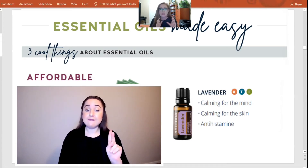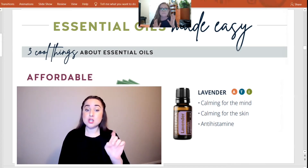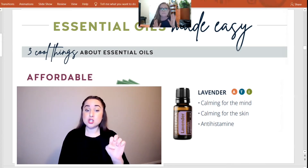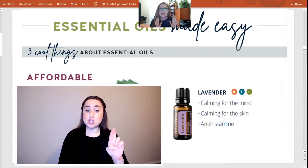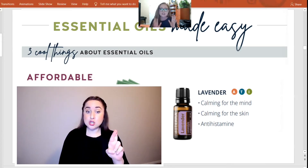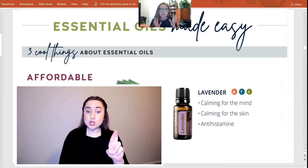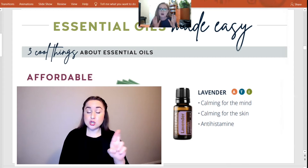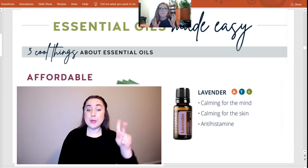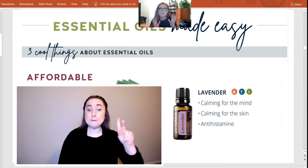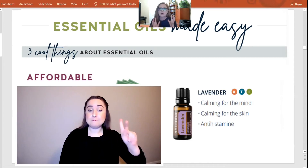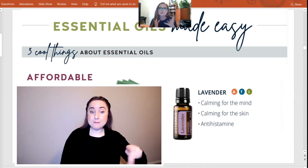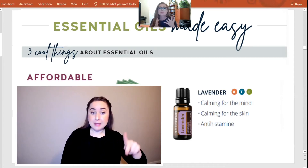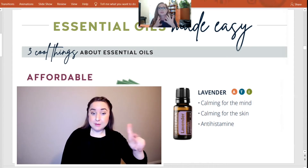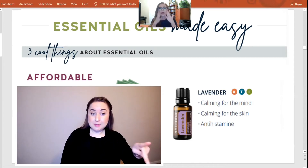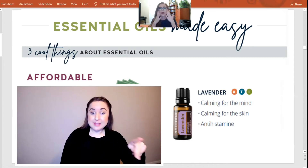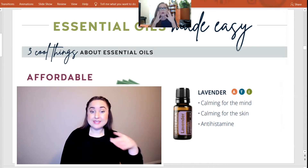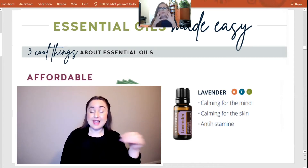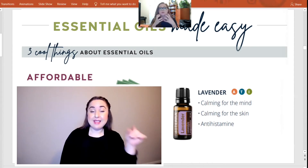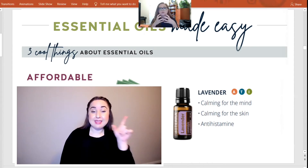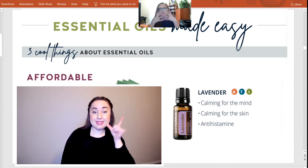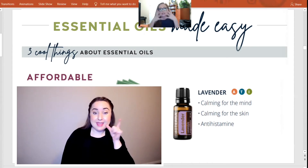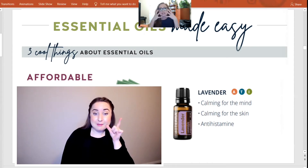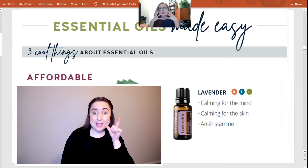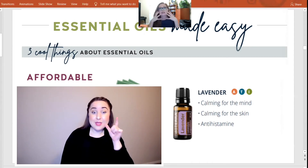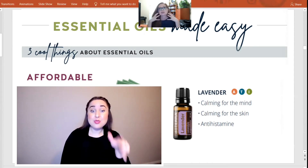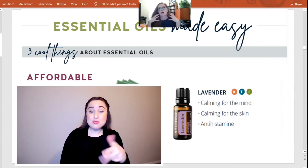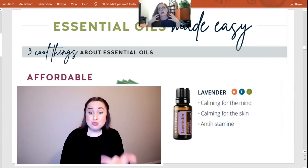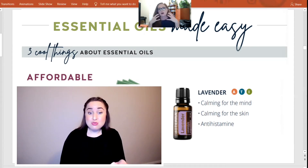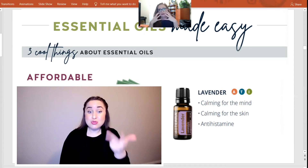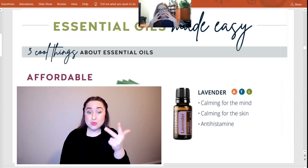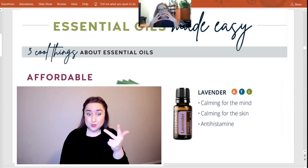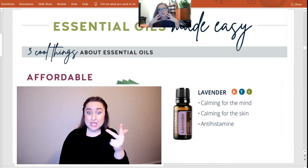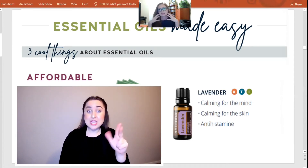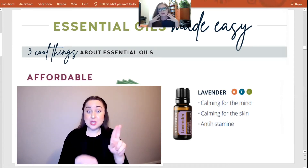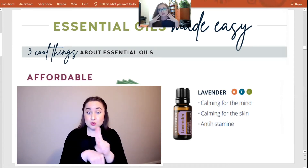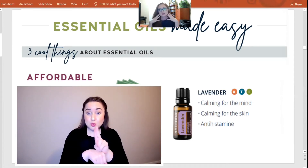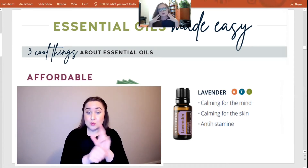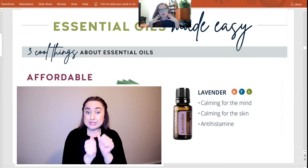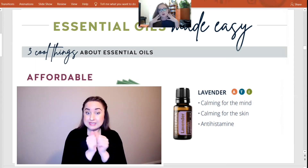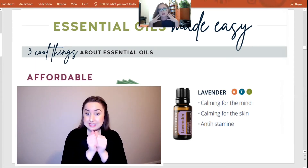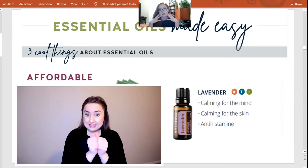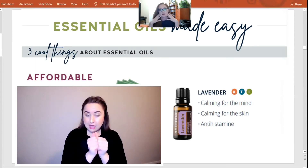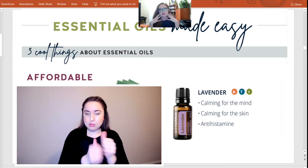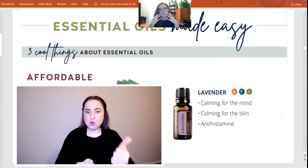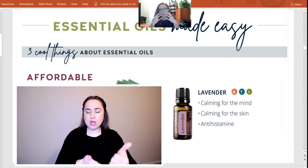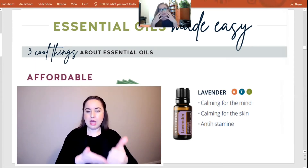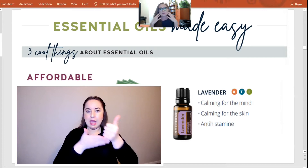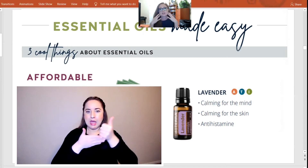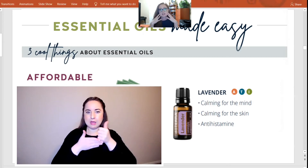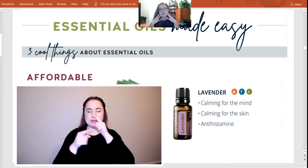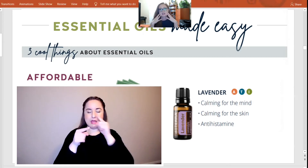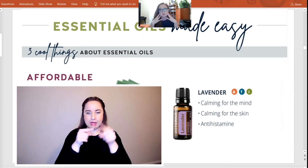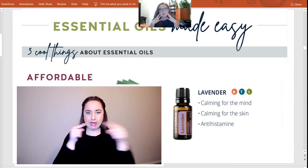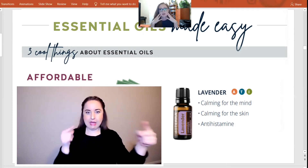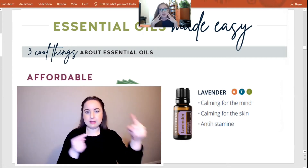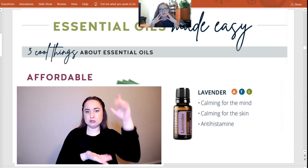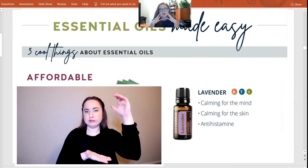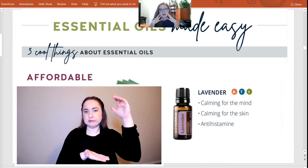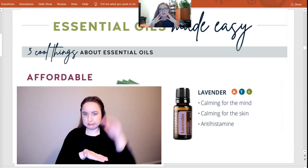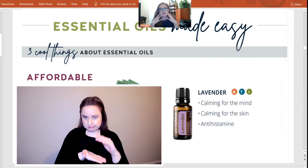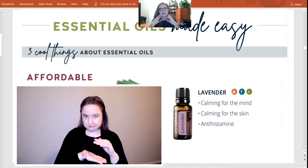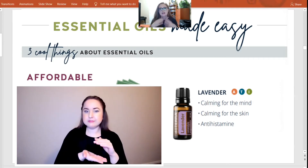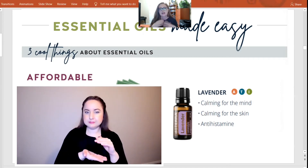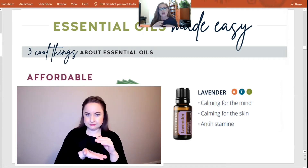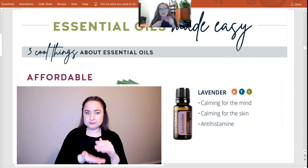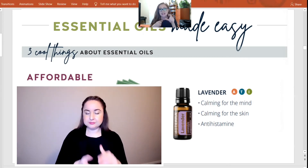the magic combo to help ease all of that stuff that goes on, uh, during those seasons where we have